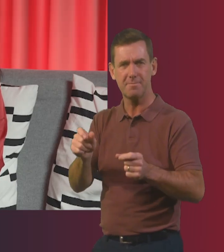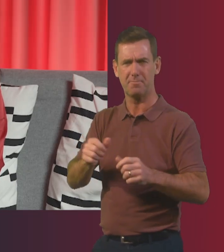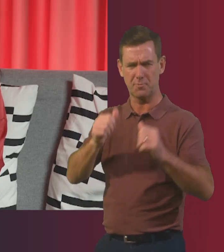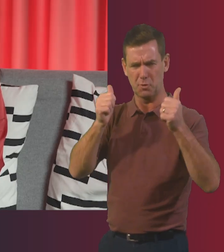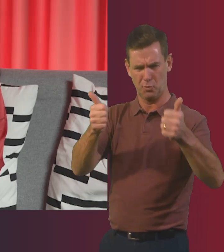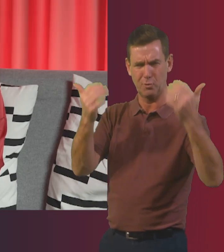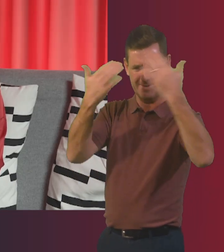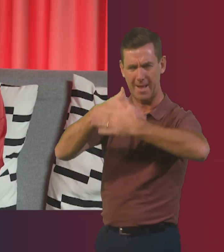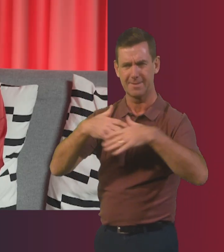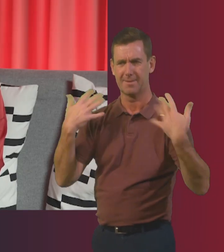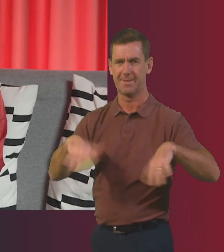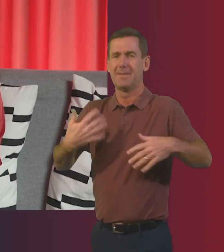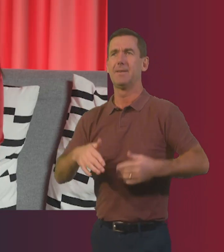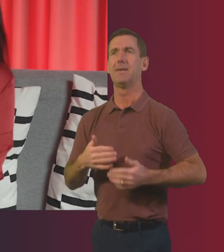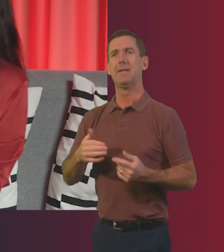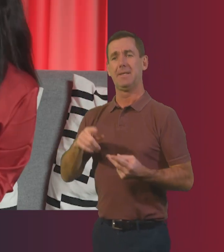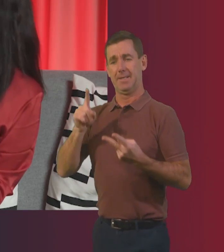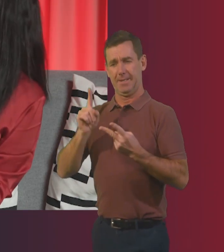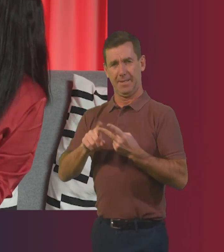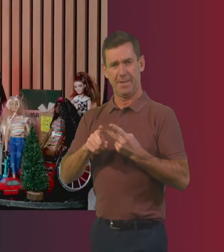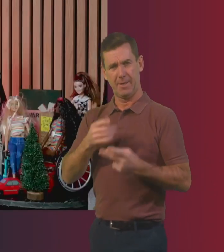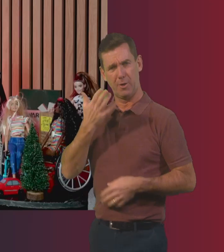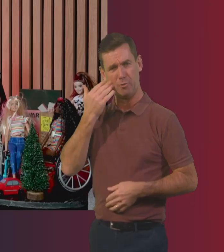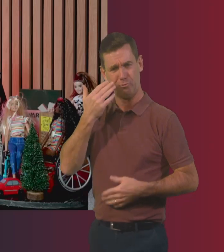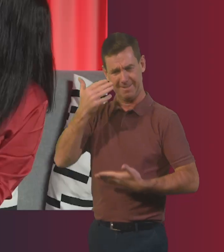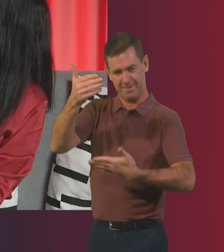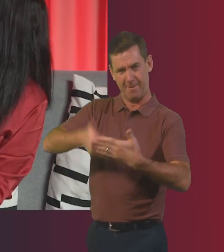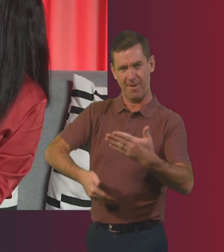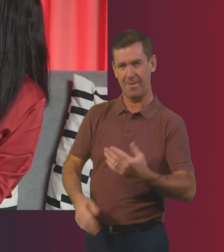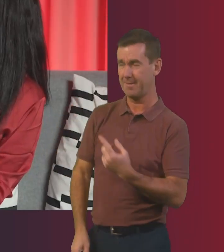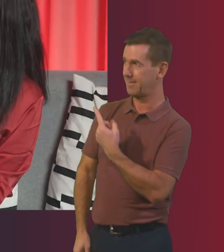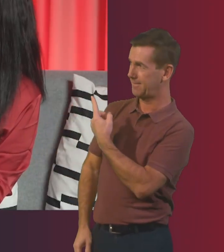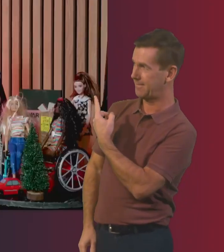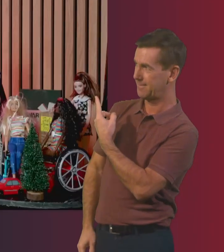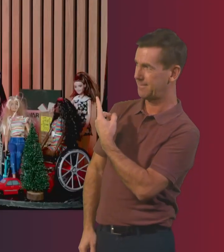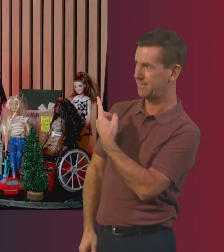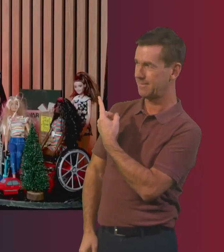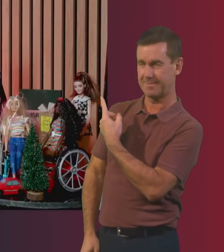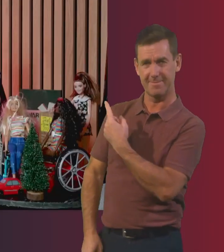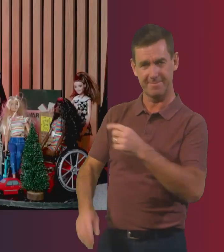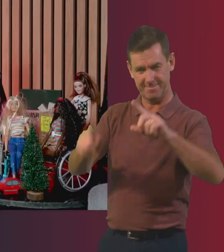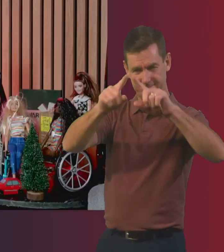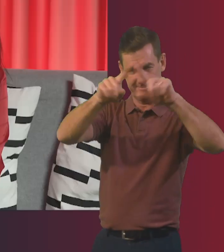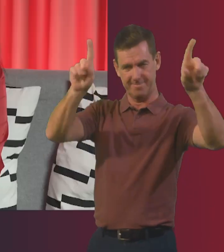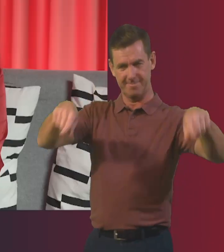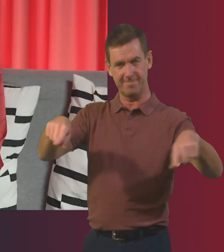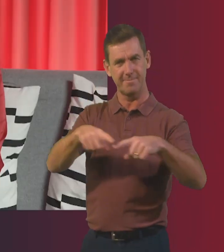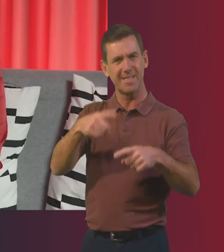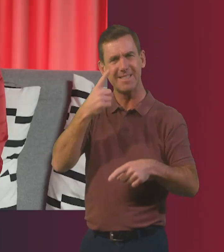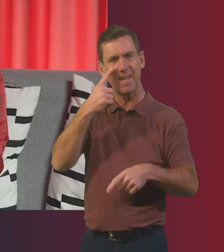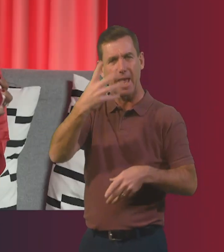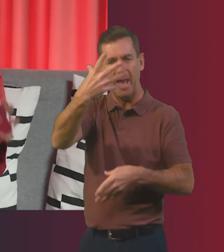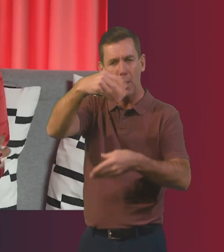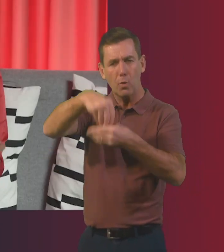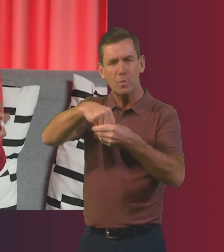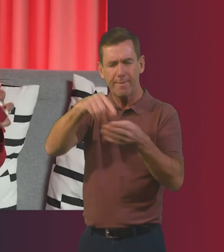that was big. And also we did a recent cover behind me, our toys, celebrating inclusive toys. A lot went into this because